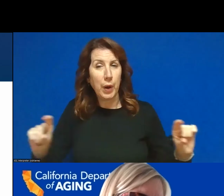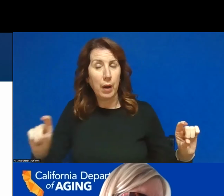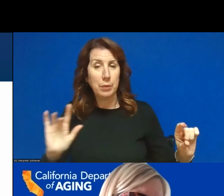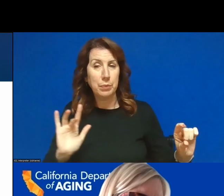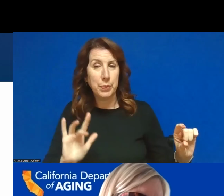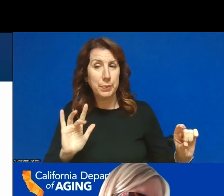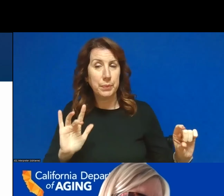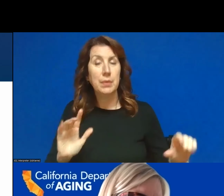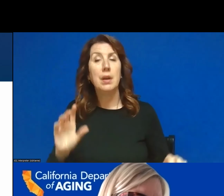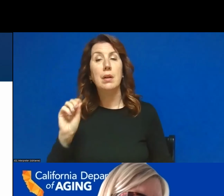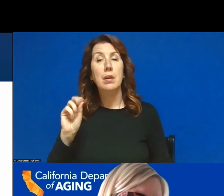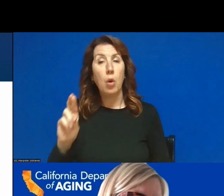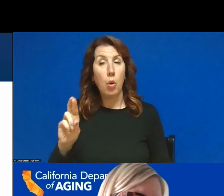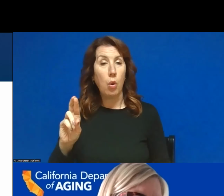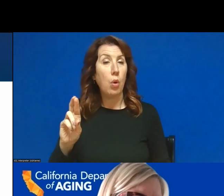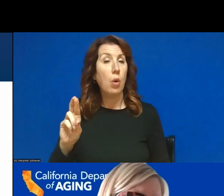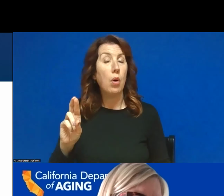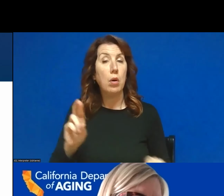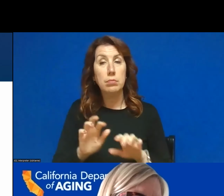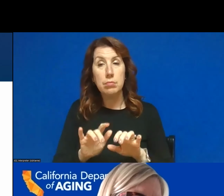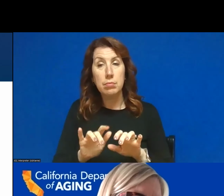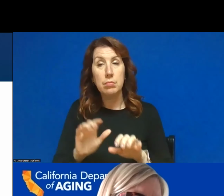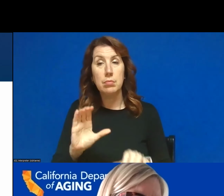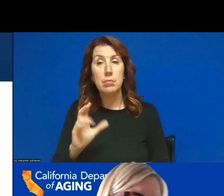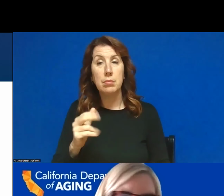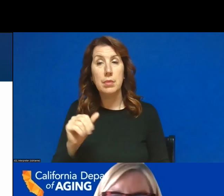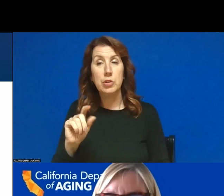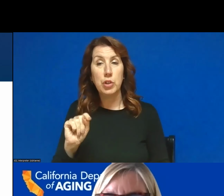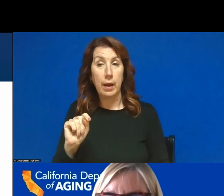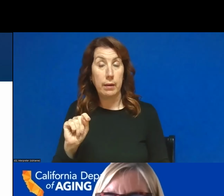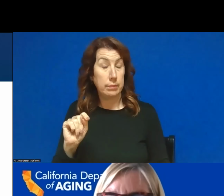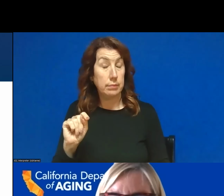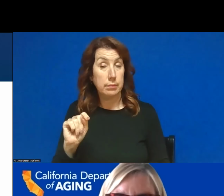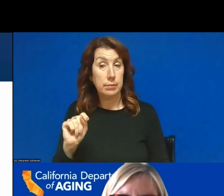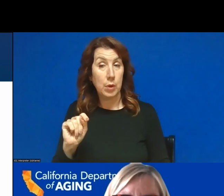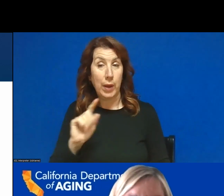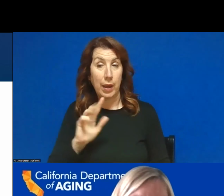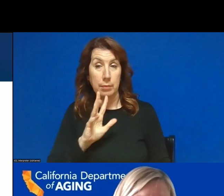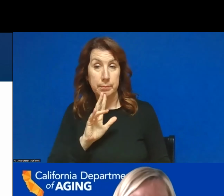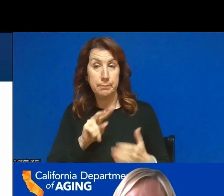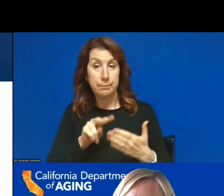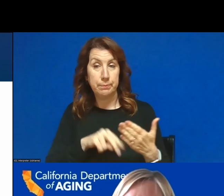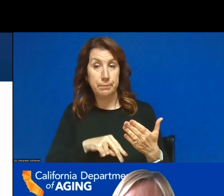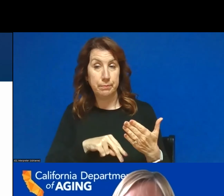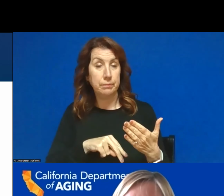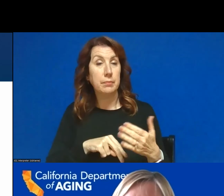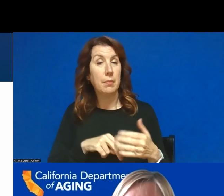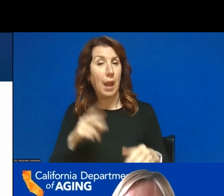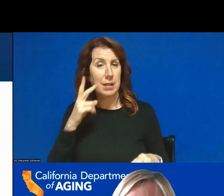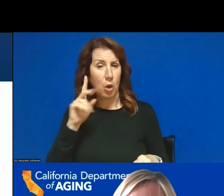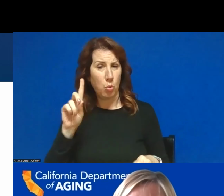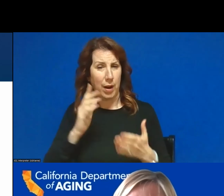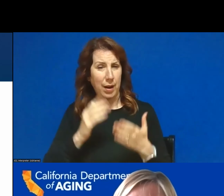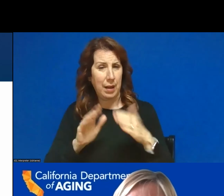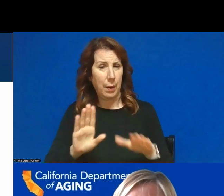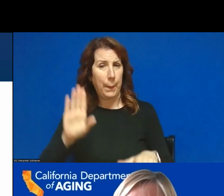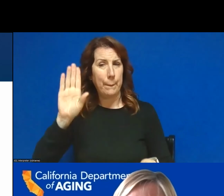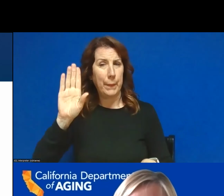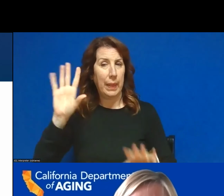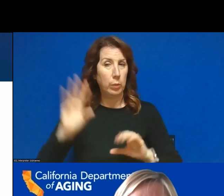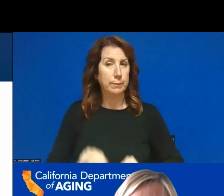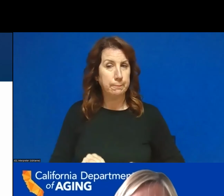line, or feel free to drop your questions and comments into the Q&A and we can read them out loud. I did see a hand shoot up and then it